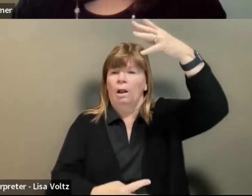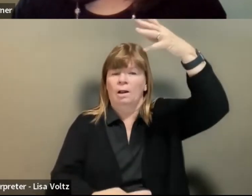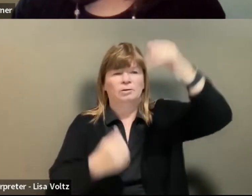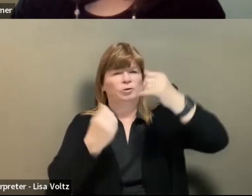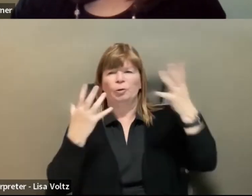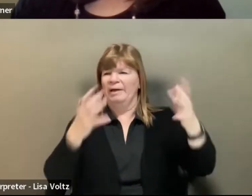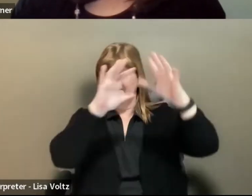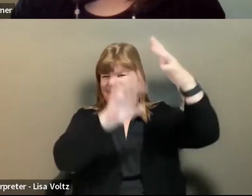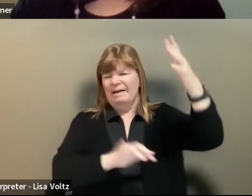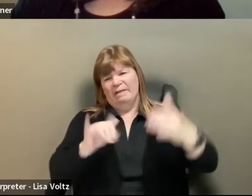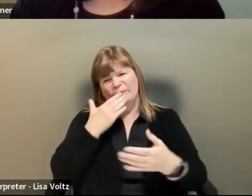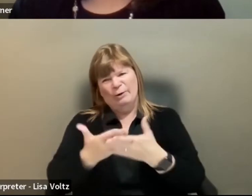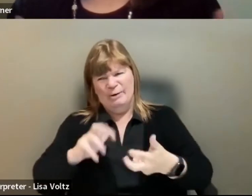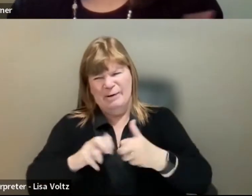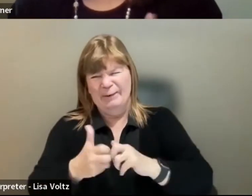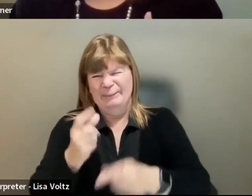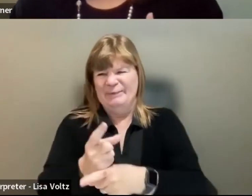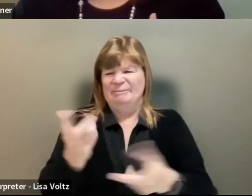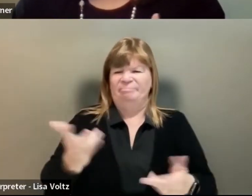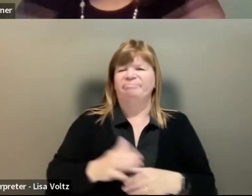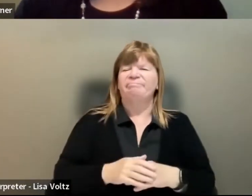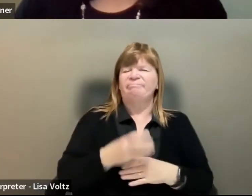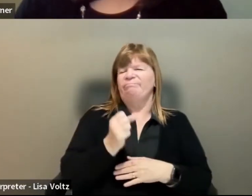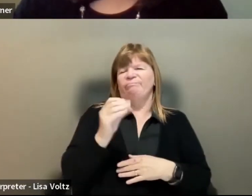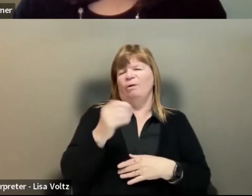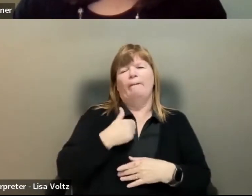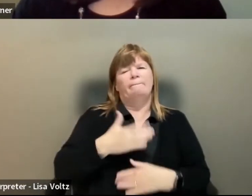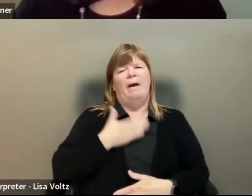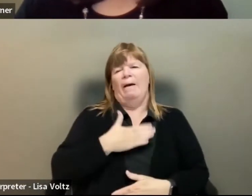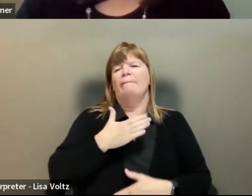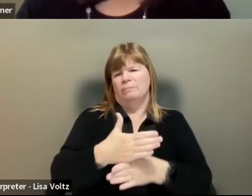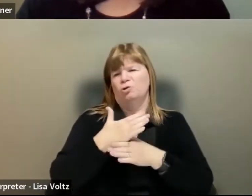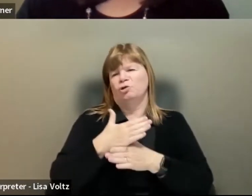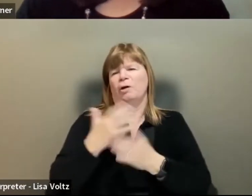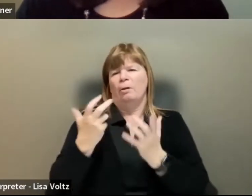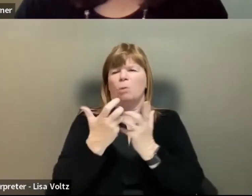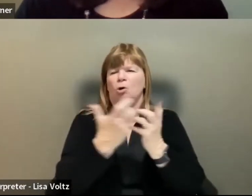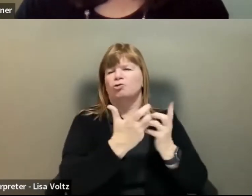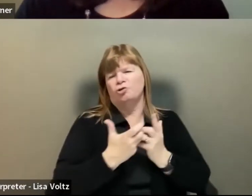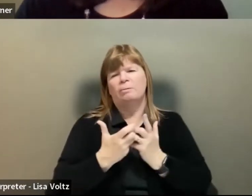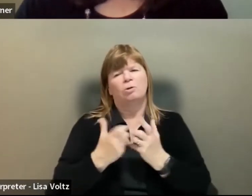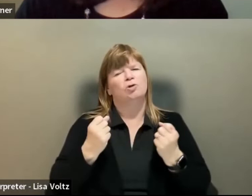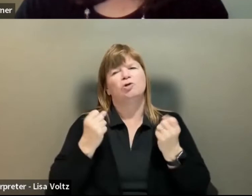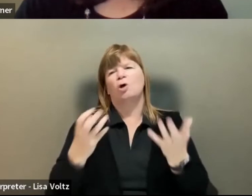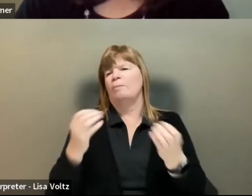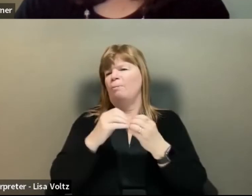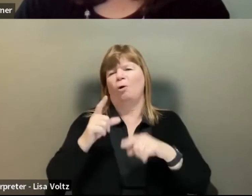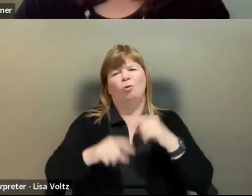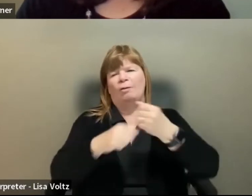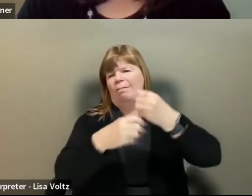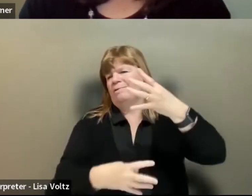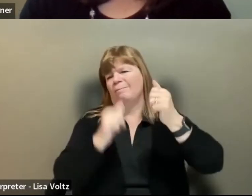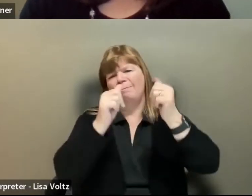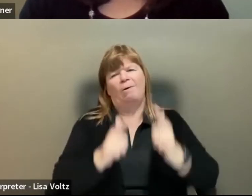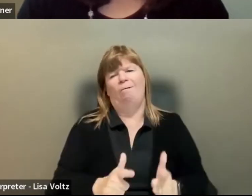which is a good problem to have, isn't it? And so I will be glad to share those partnerships. And there are so many more. I couldn't list all of them